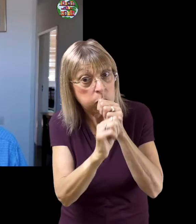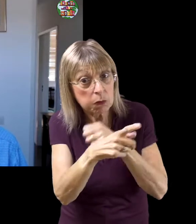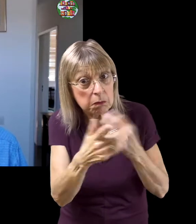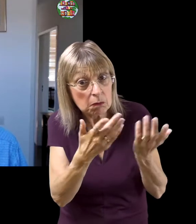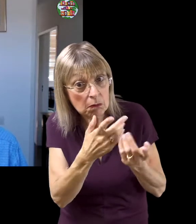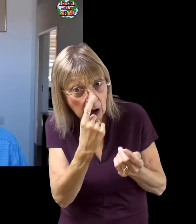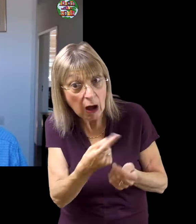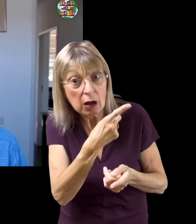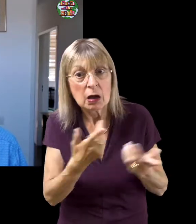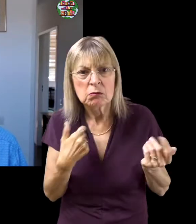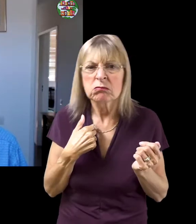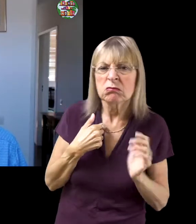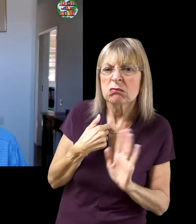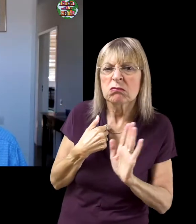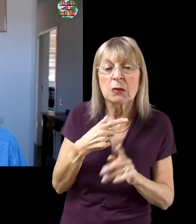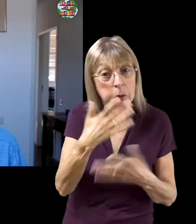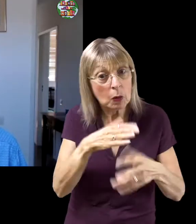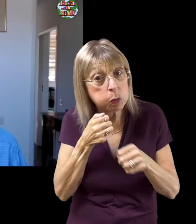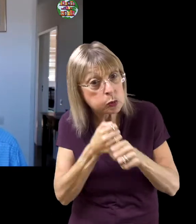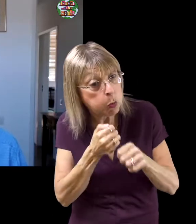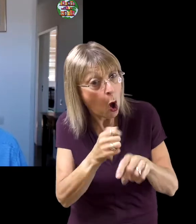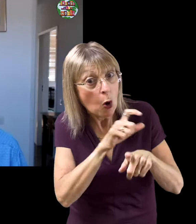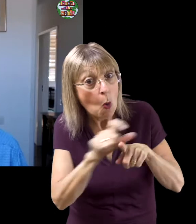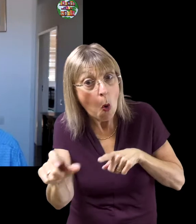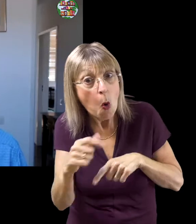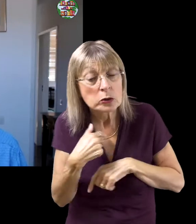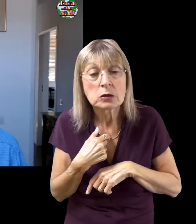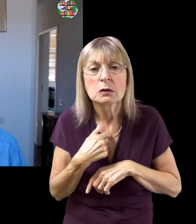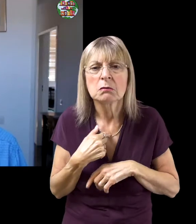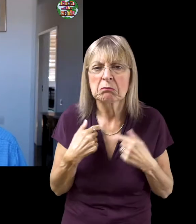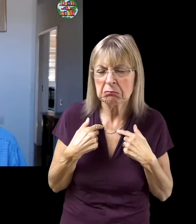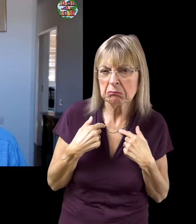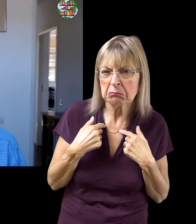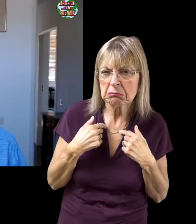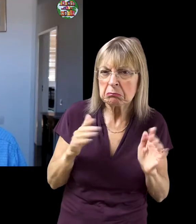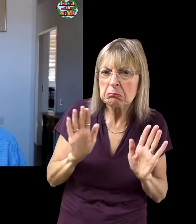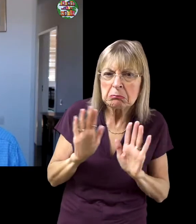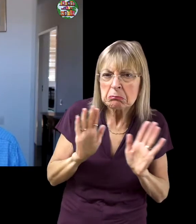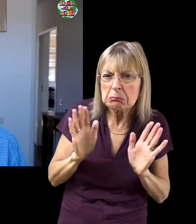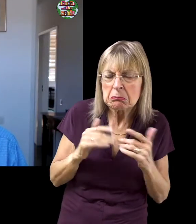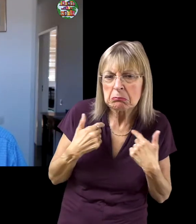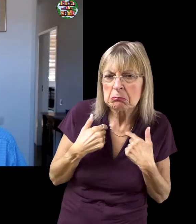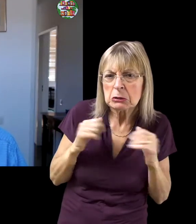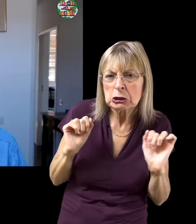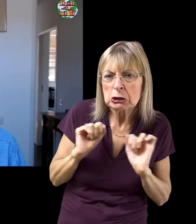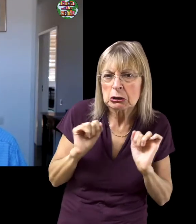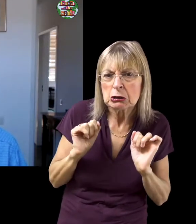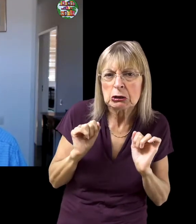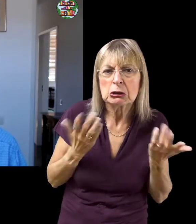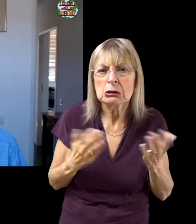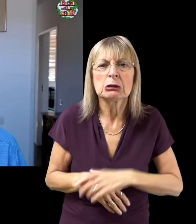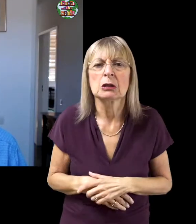"Not really," I said. "Do you play the trumpet then?" I shook my head. "Have you ever done a